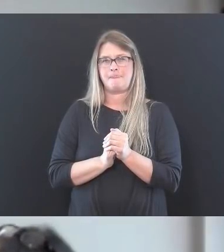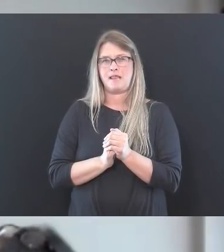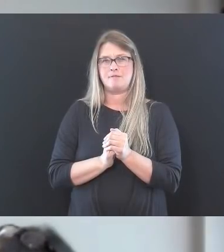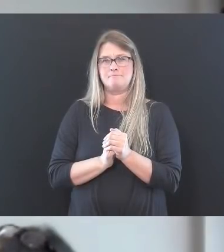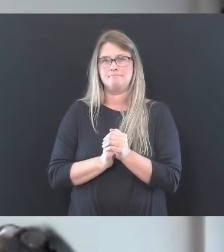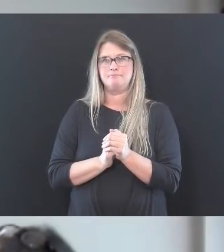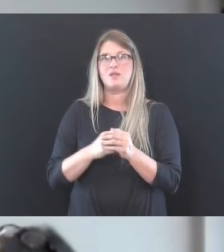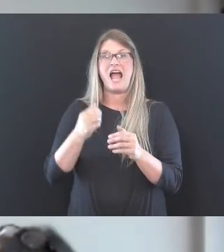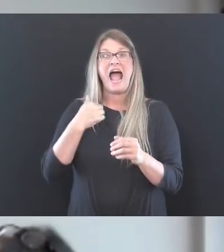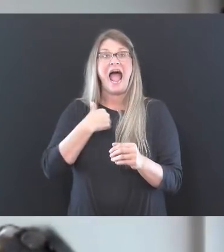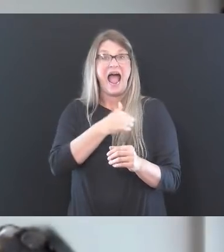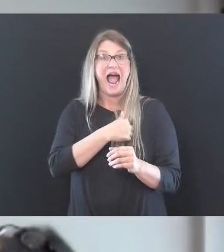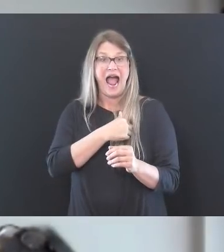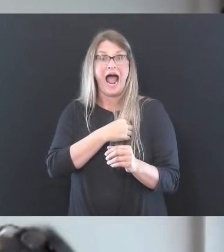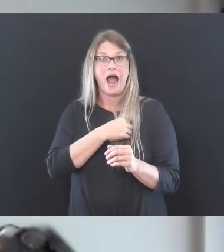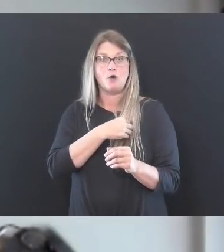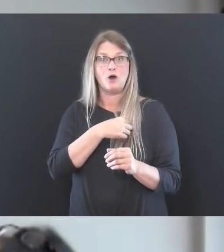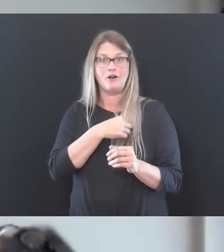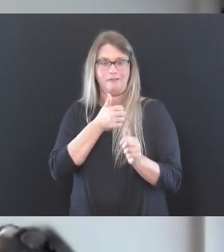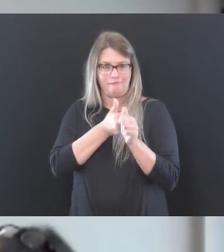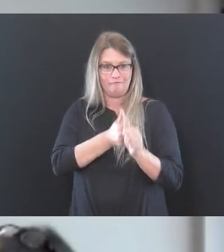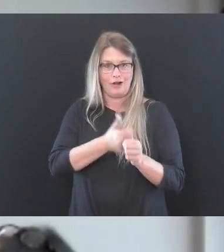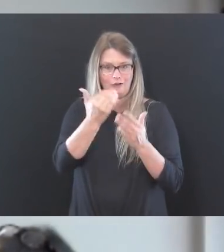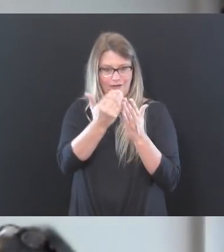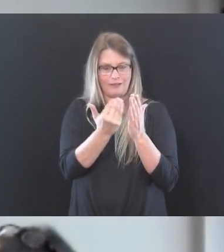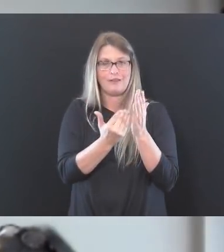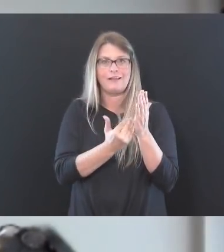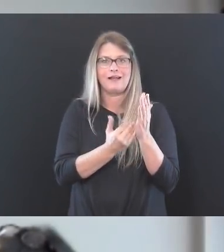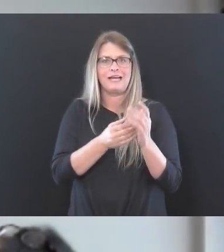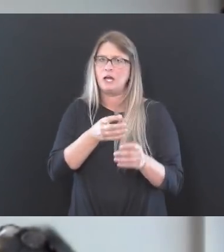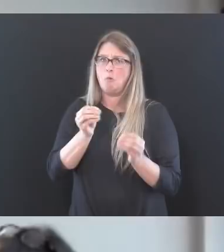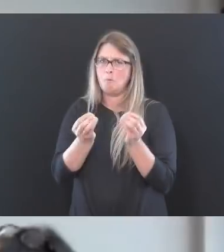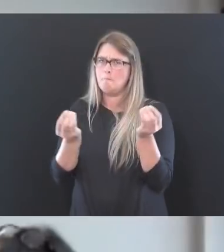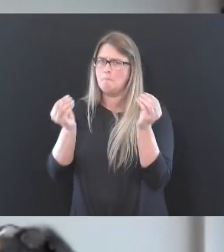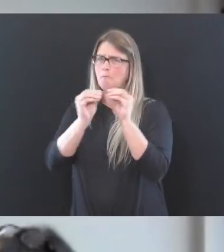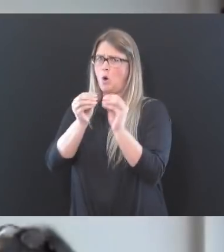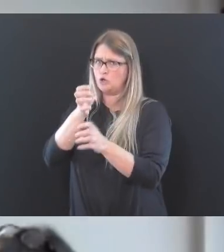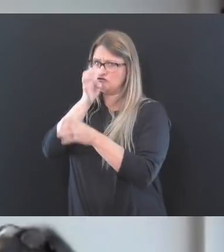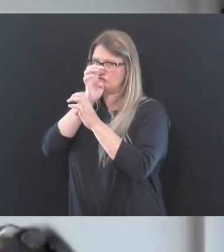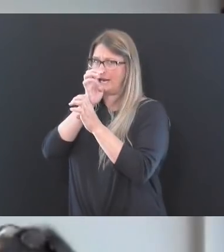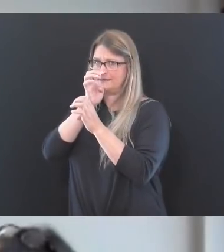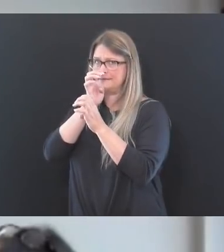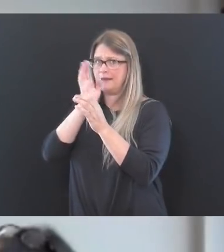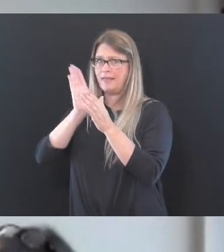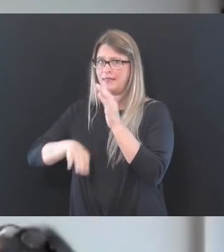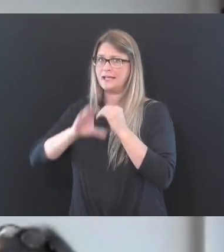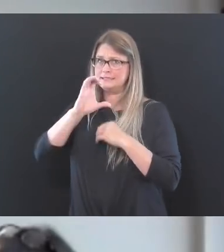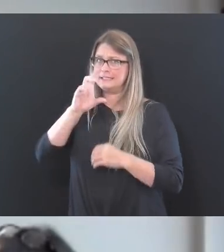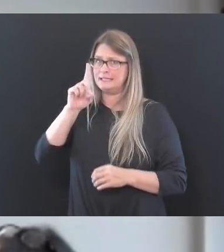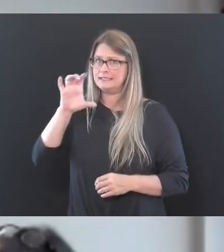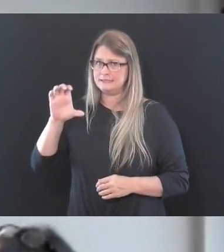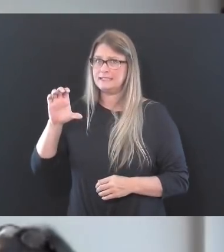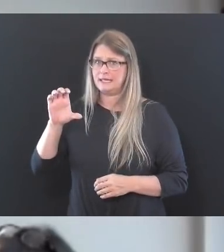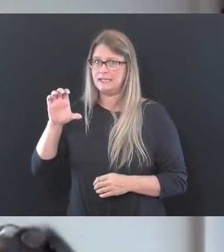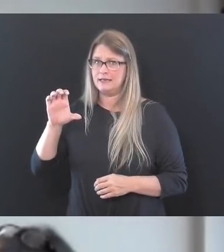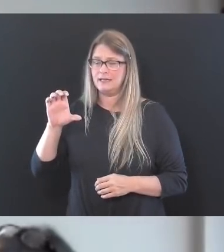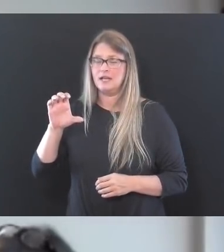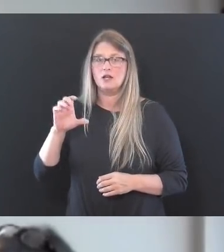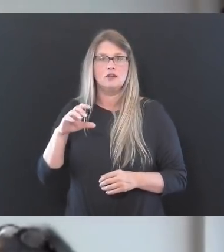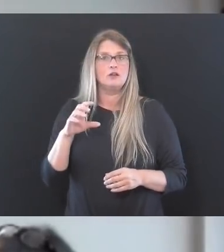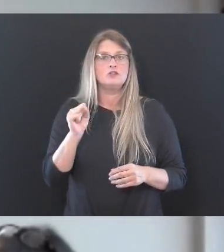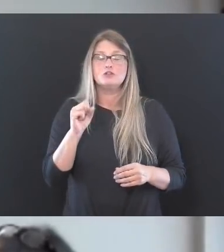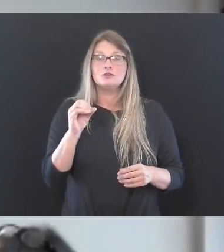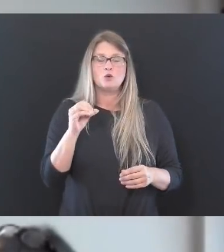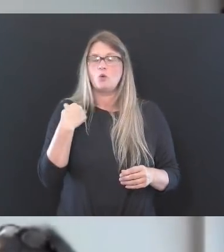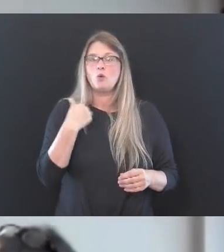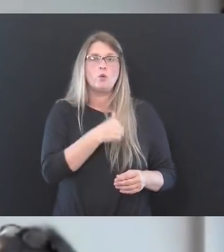CDC guidelines. So we follow CDC guidelines and then take that a little step further. So we certainly don't want anyone